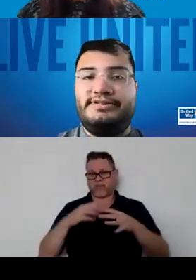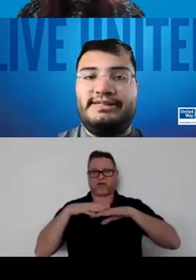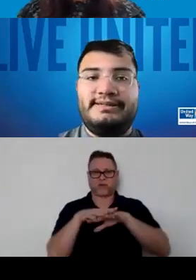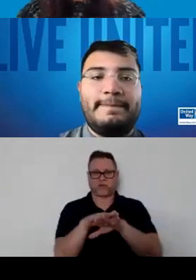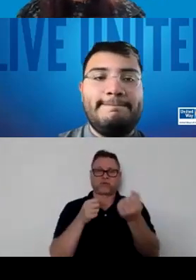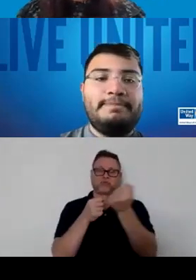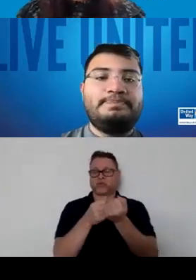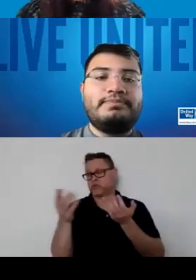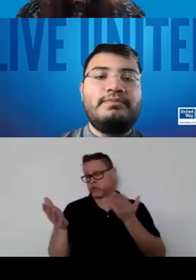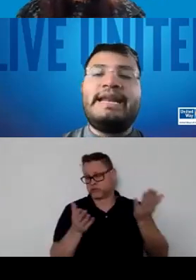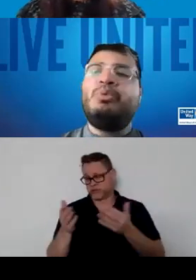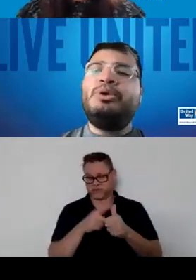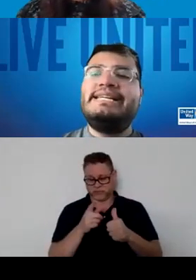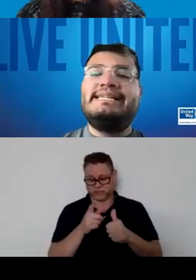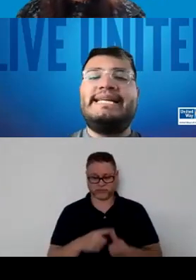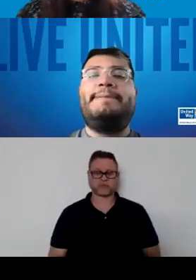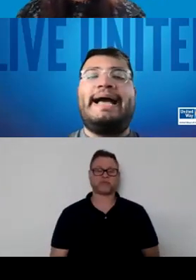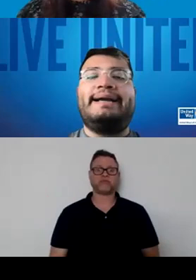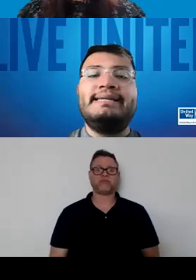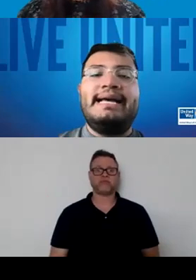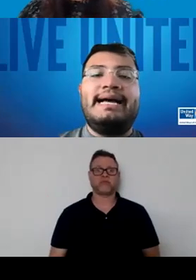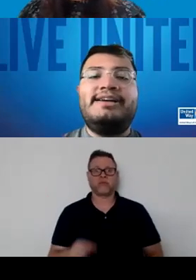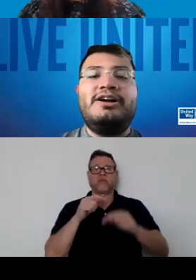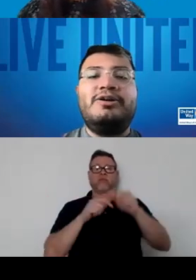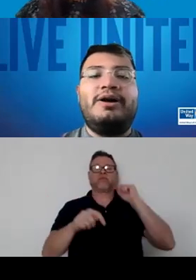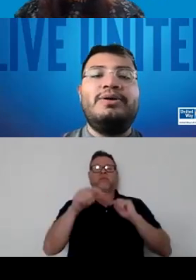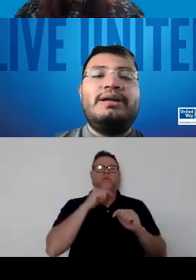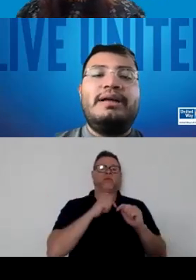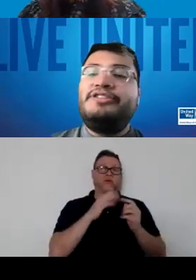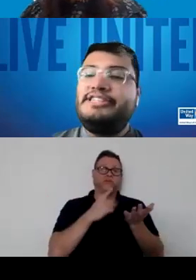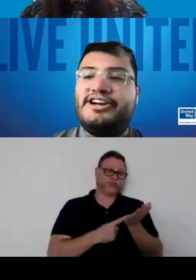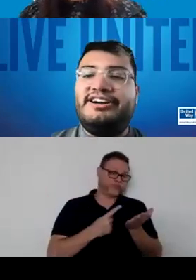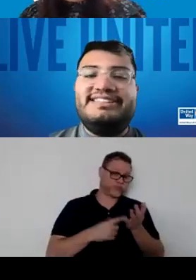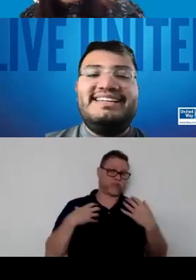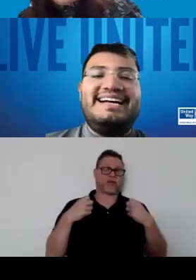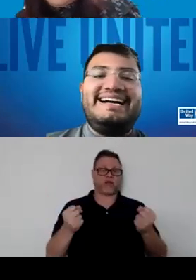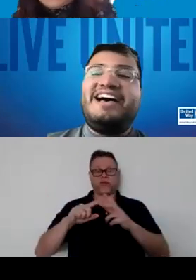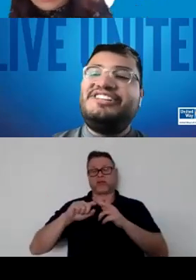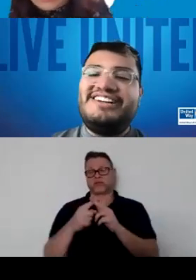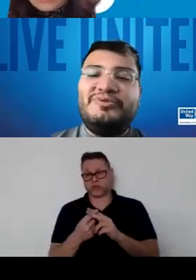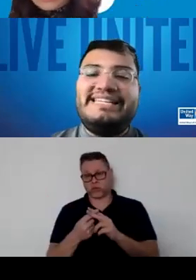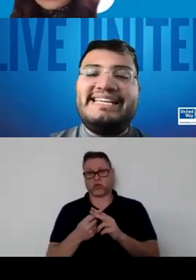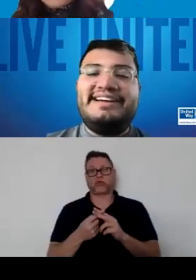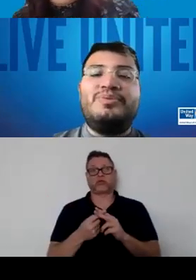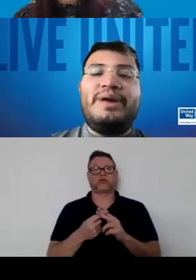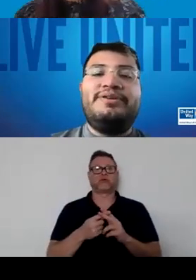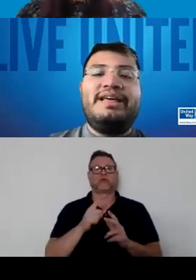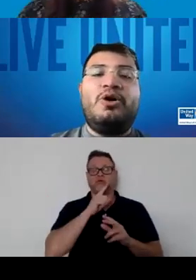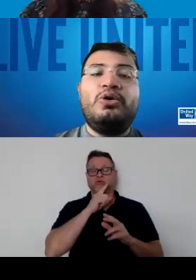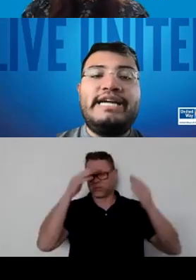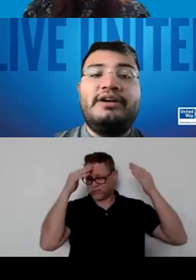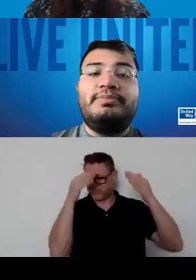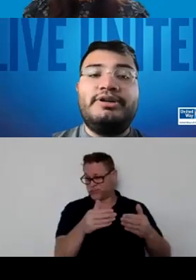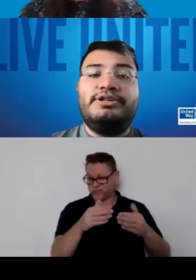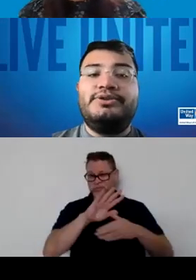support services. Now, we're going to take a step back and talk about Healthy Start. Healthy Start really centered around a